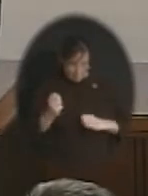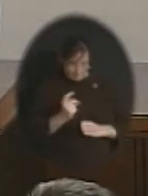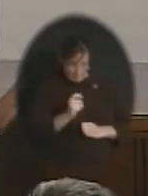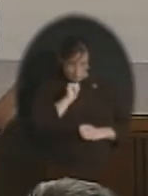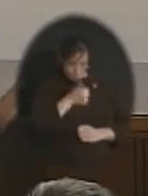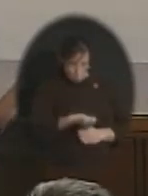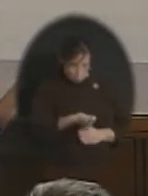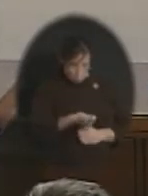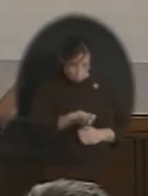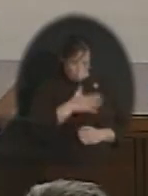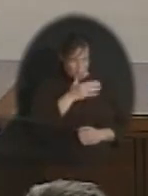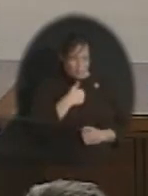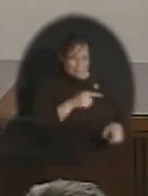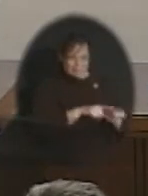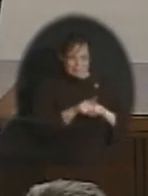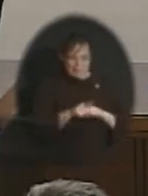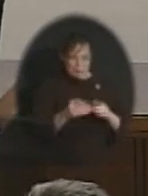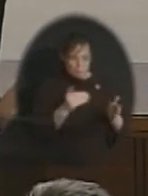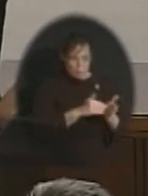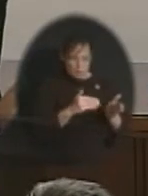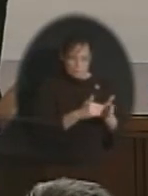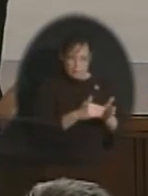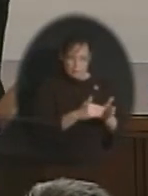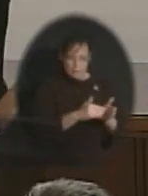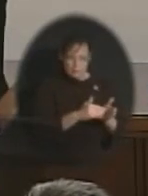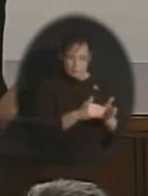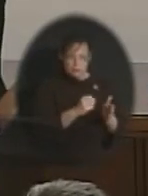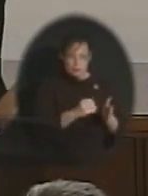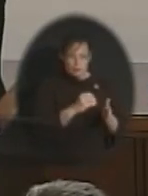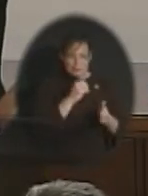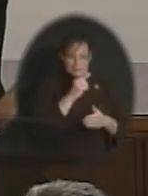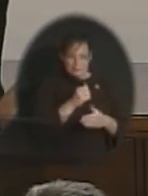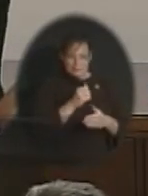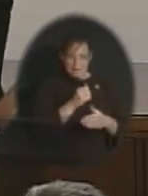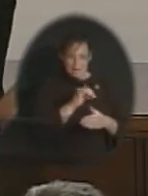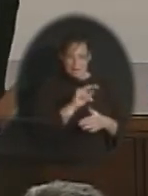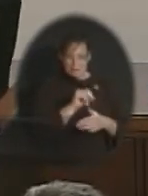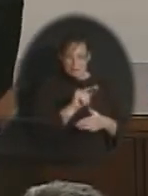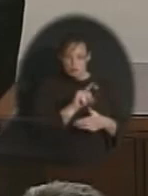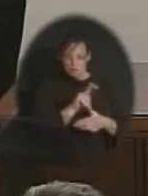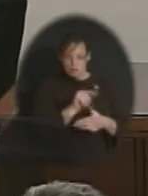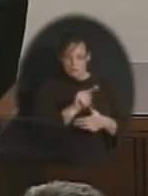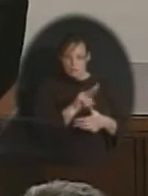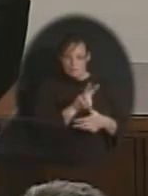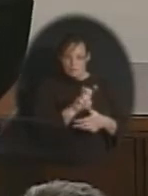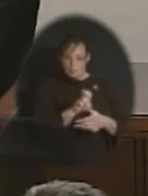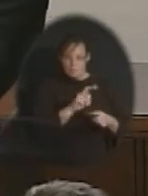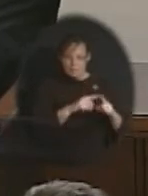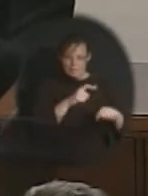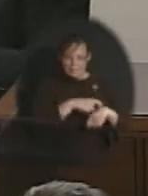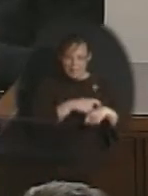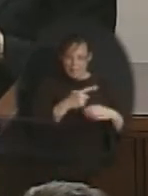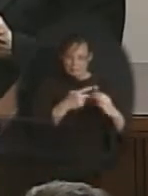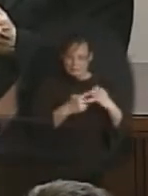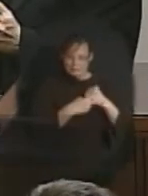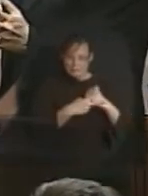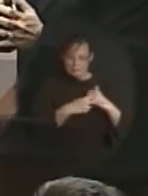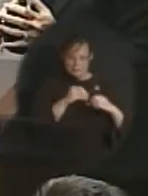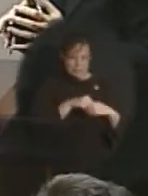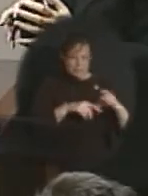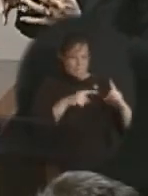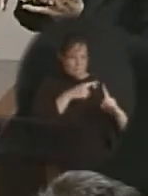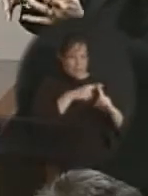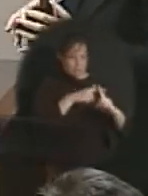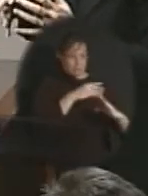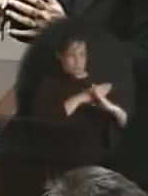tomorrow, and we're going to have the same repeat. So it's not intuitive, but the time savings is in the positive